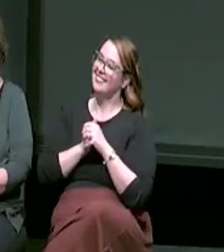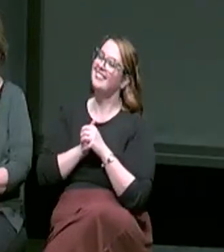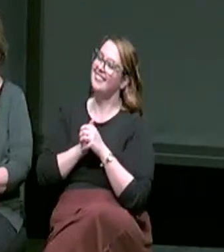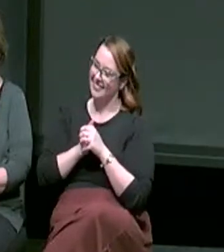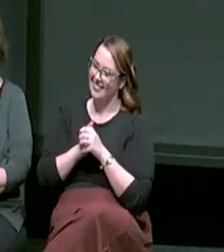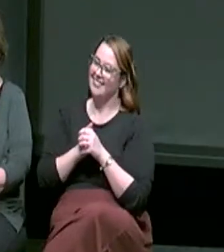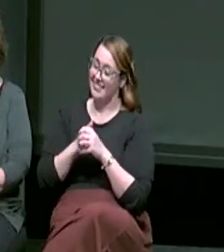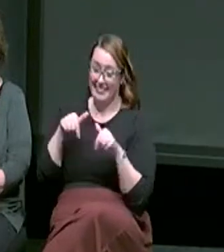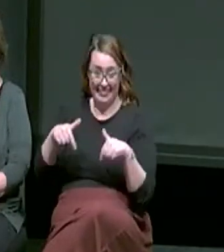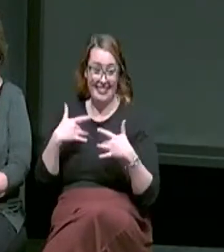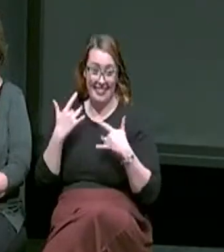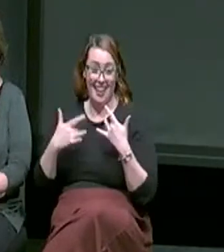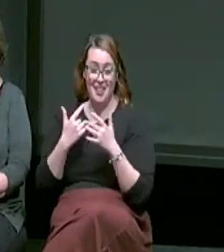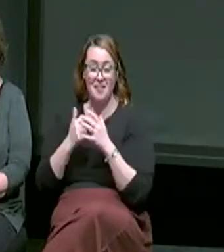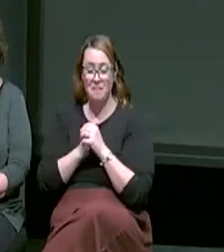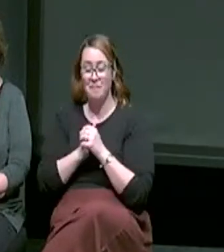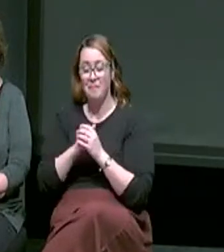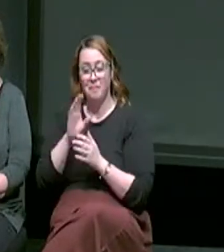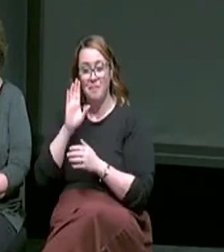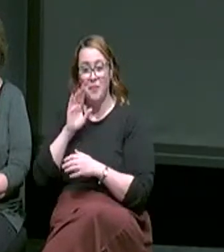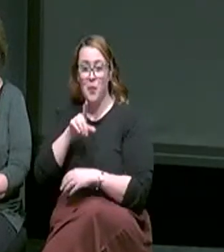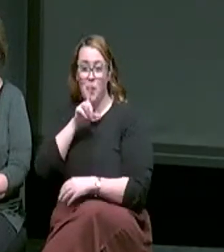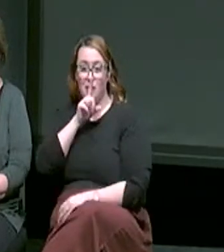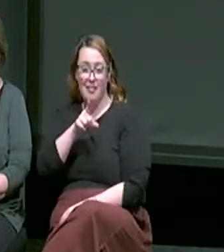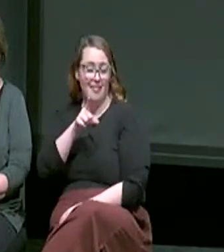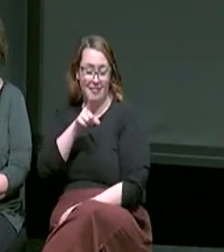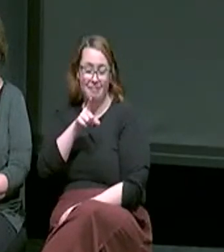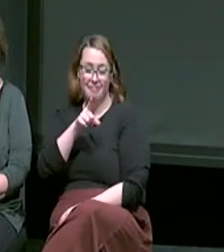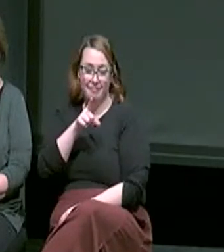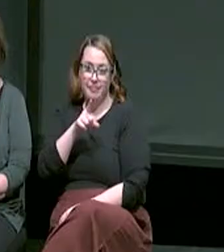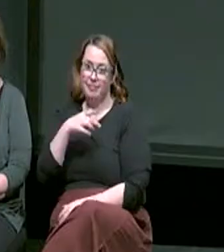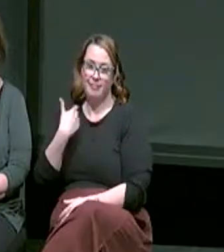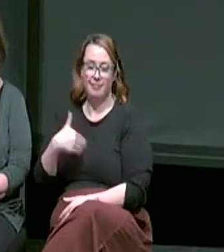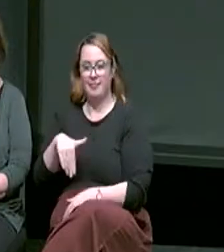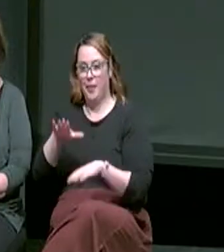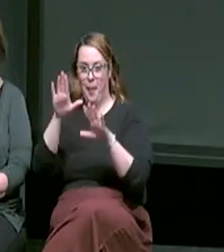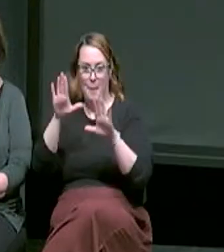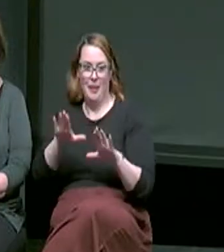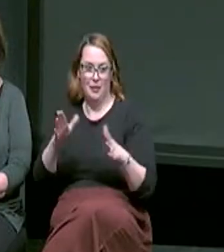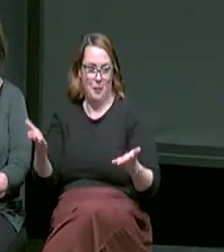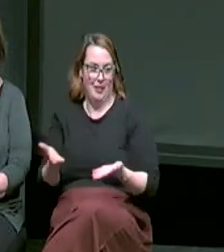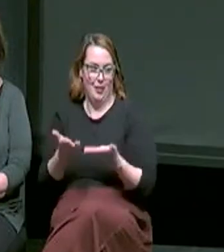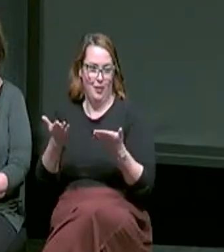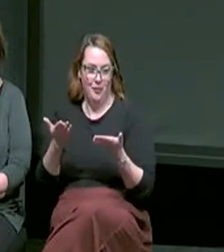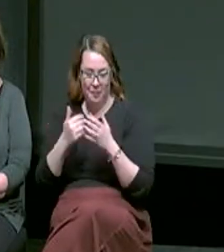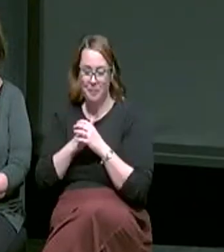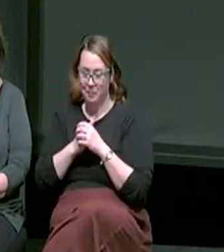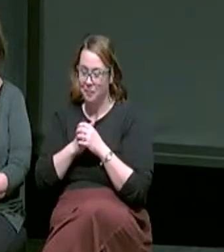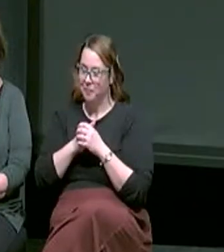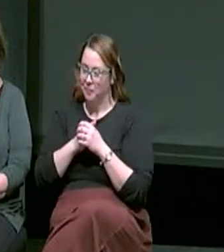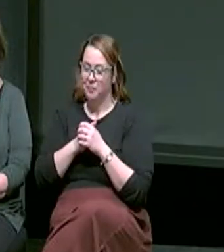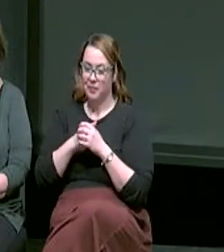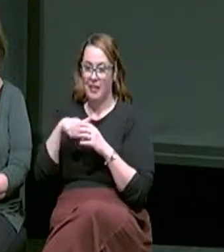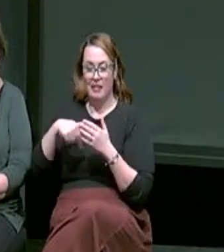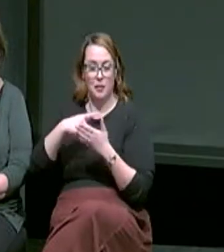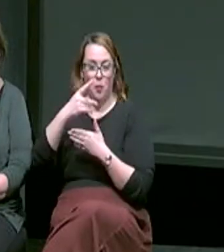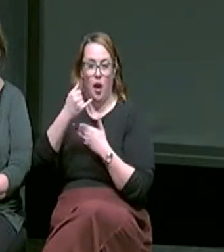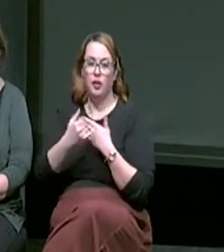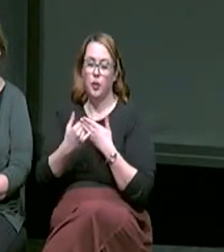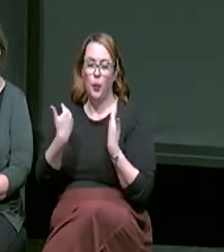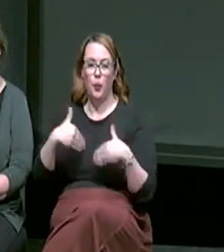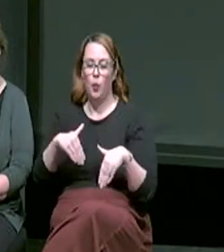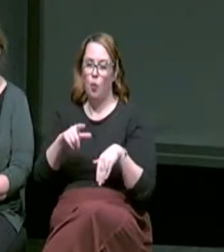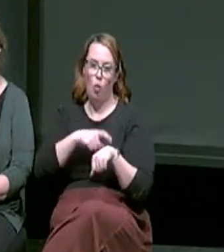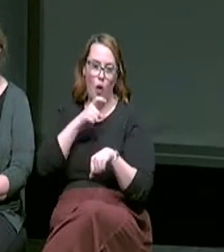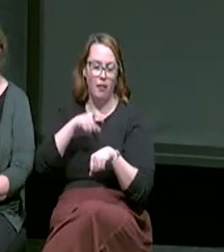is exciting. You know, it really is amazing to be here. You know, this is a project that has been a long